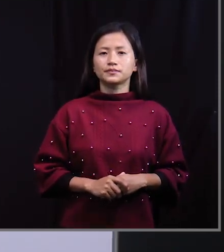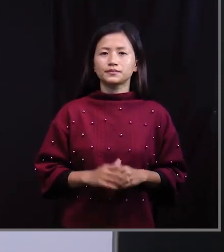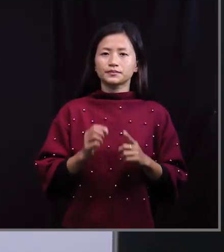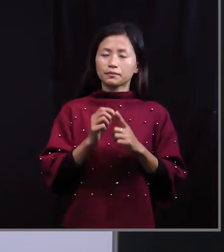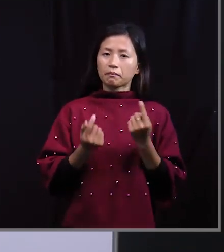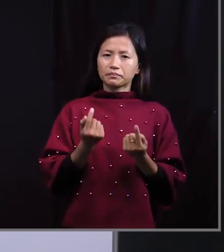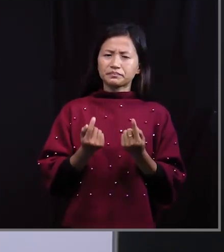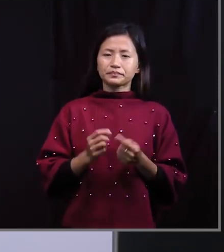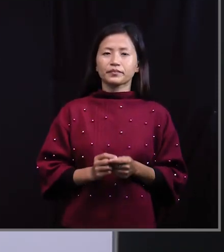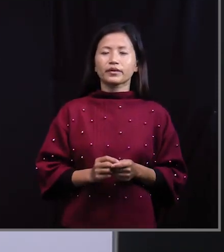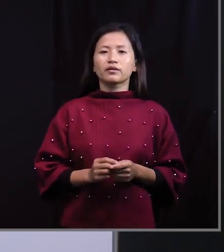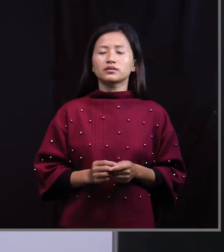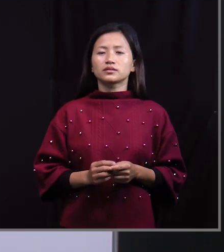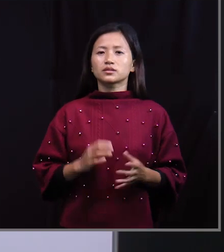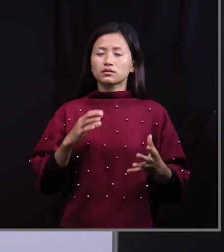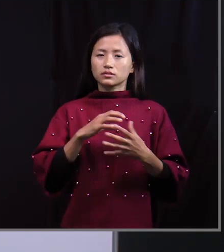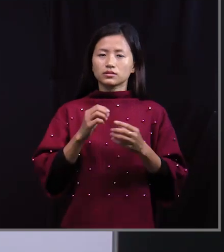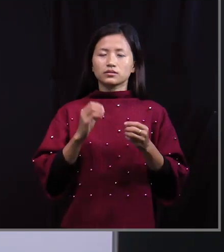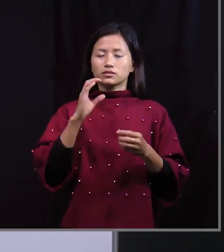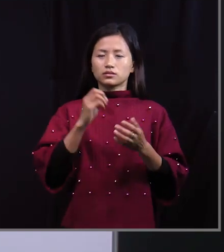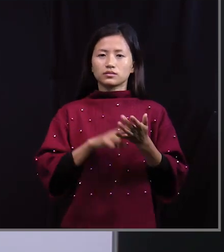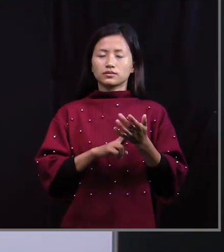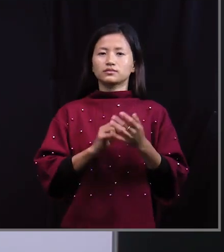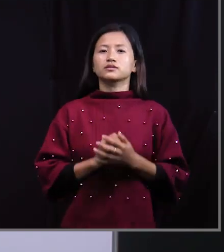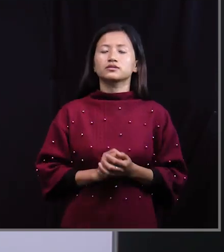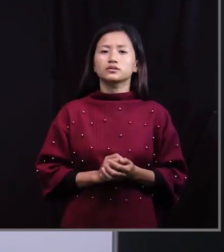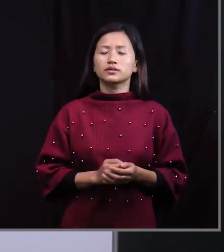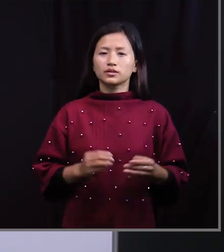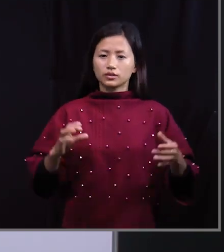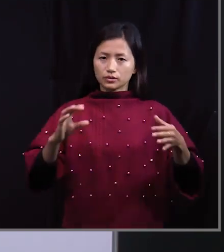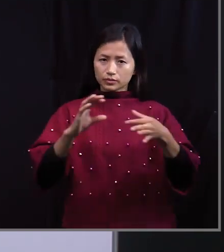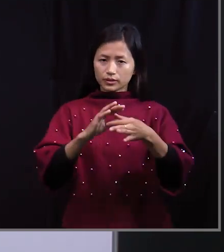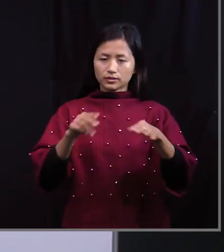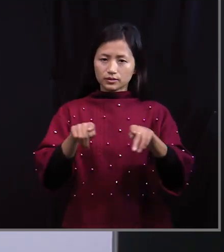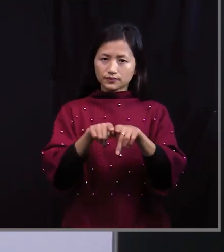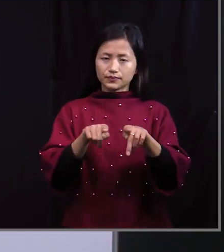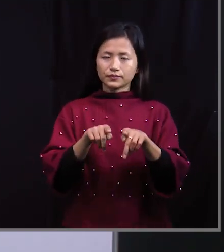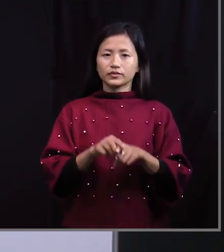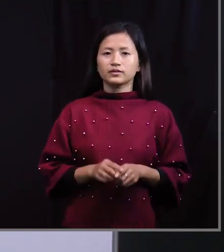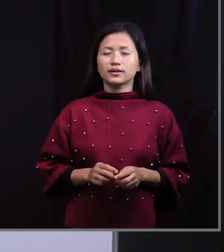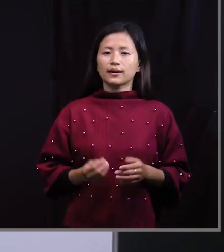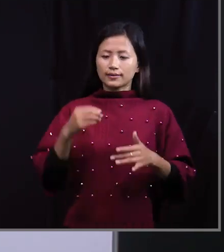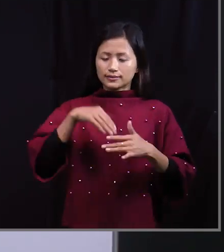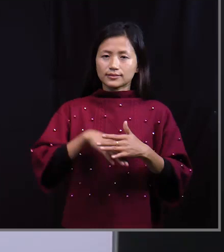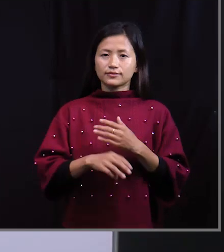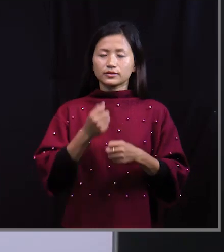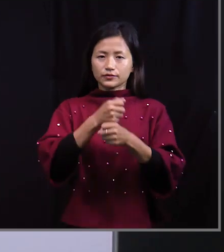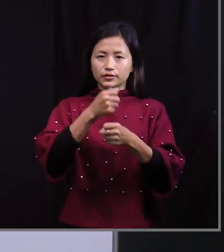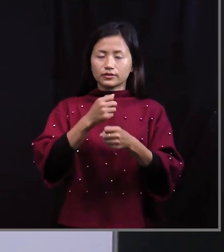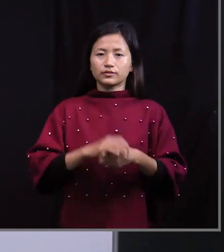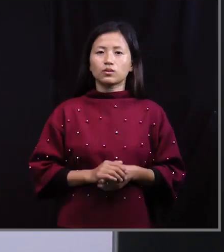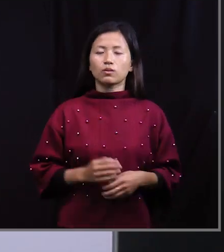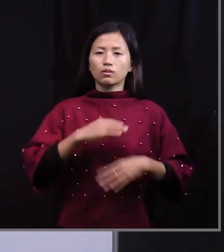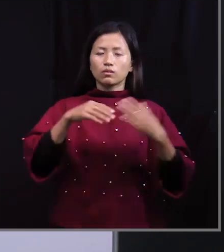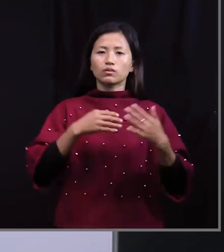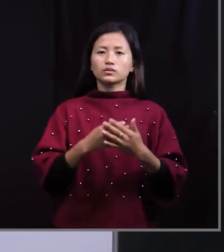political factor constitutes of all the factors that is related to the interference of the government, all the